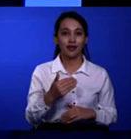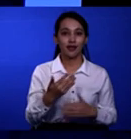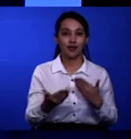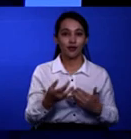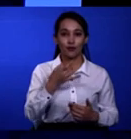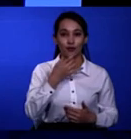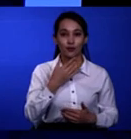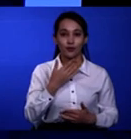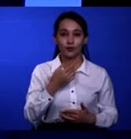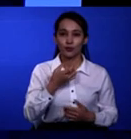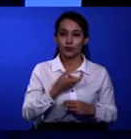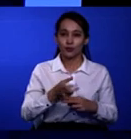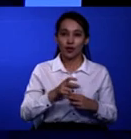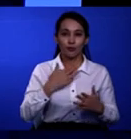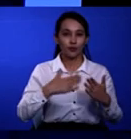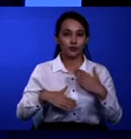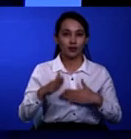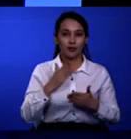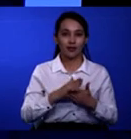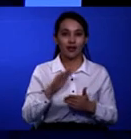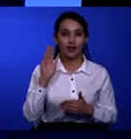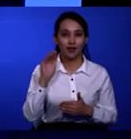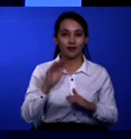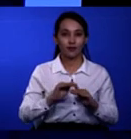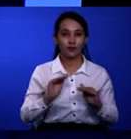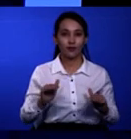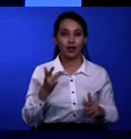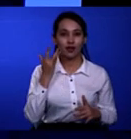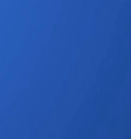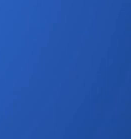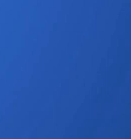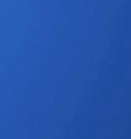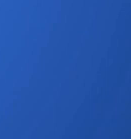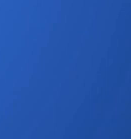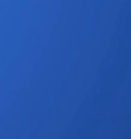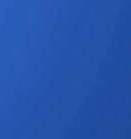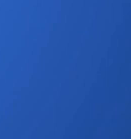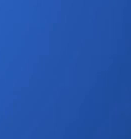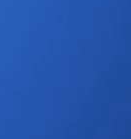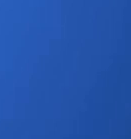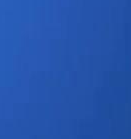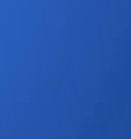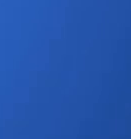bo'lsa, juda ham xursandman. Xayr bolalar, salomat bo'ling.